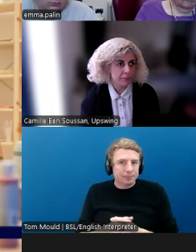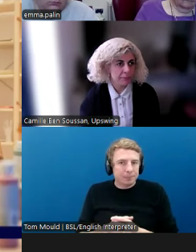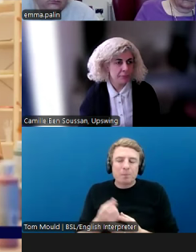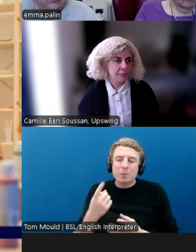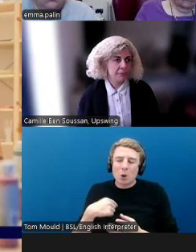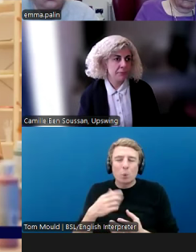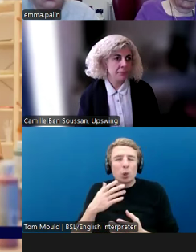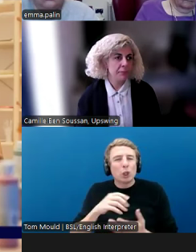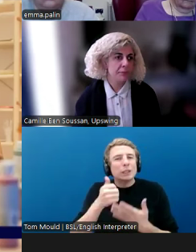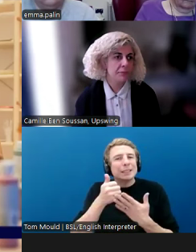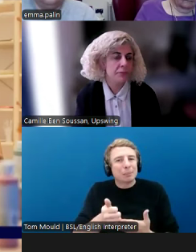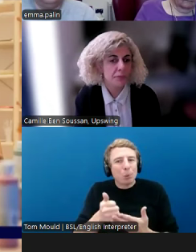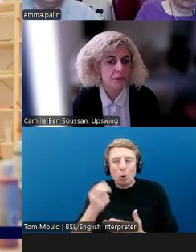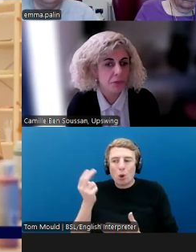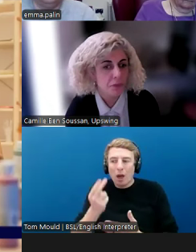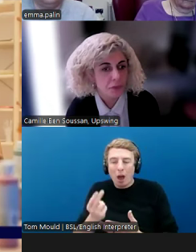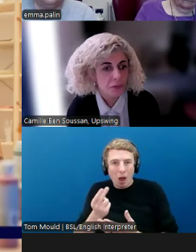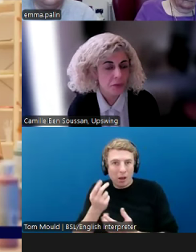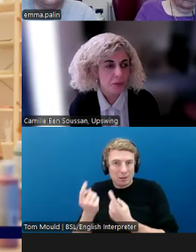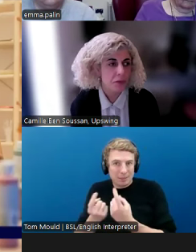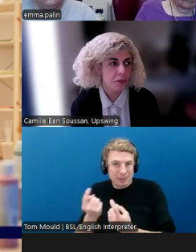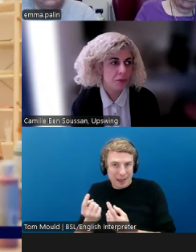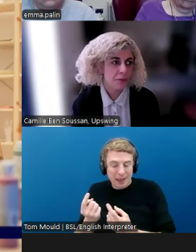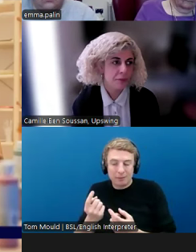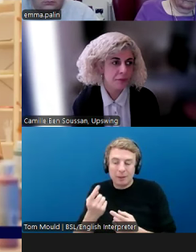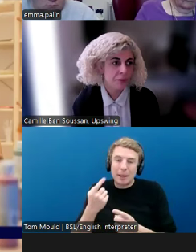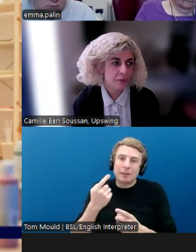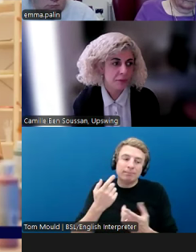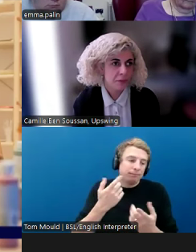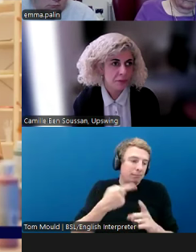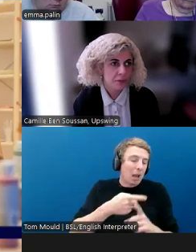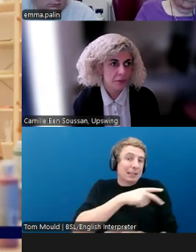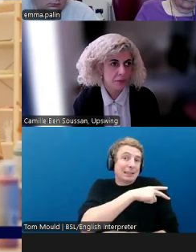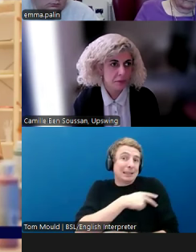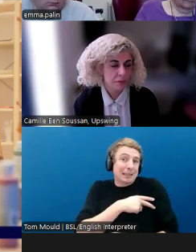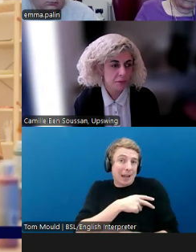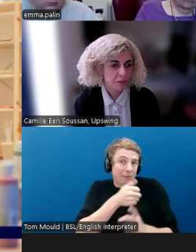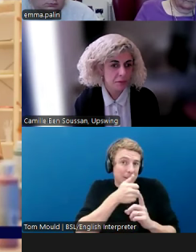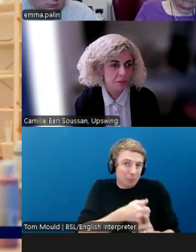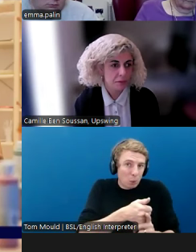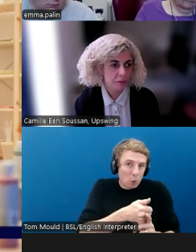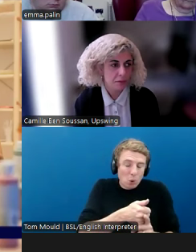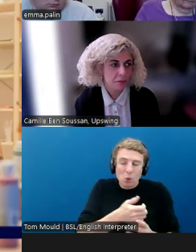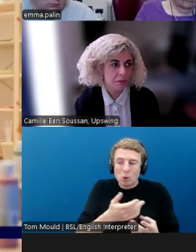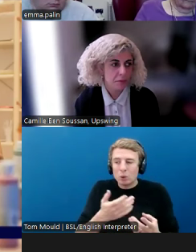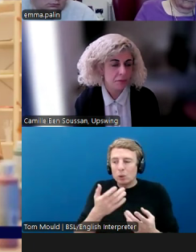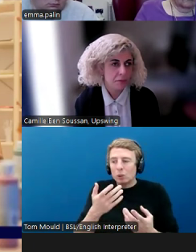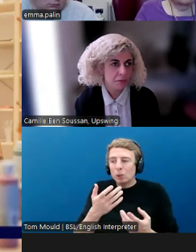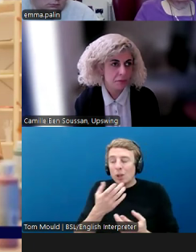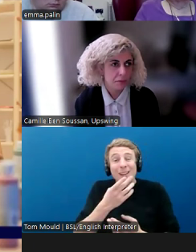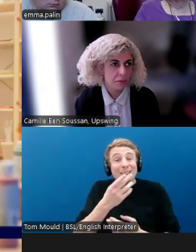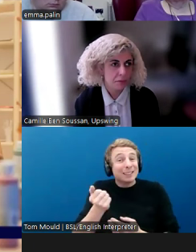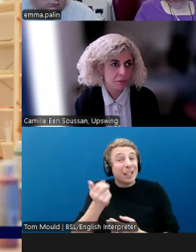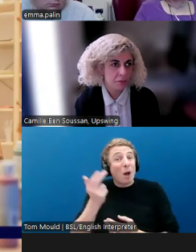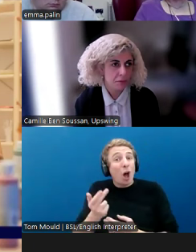staff as well, not being familiar with the different type of art forms that are there. I've had experiences with artists in the past that are